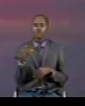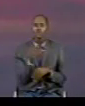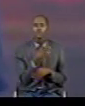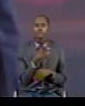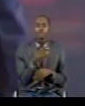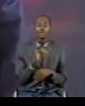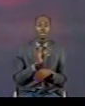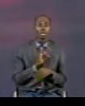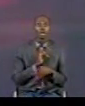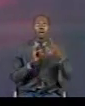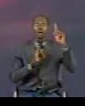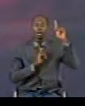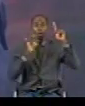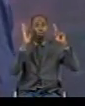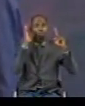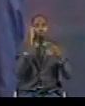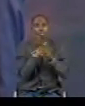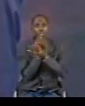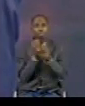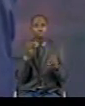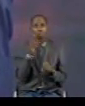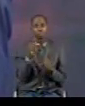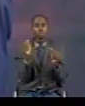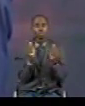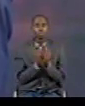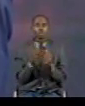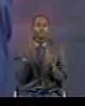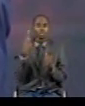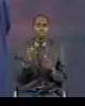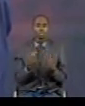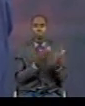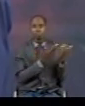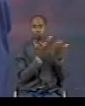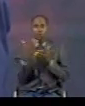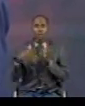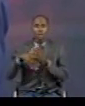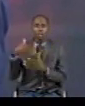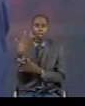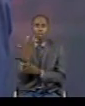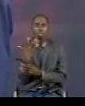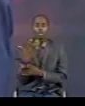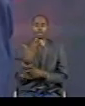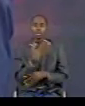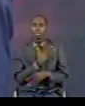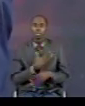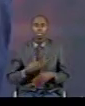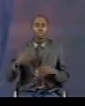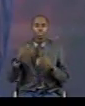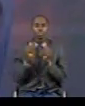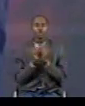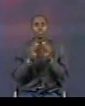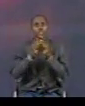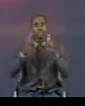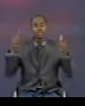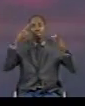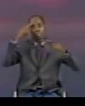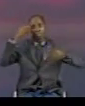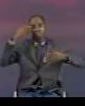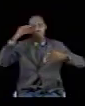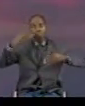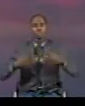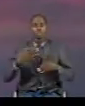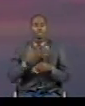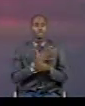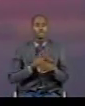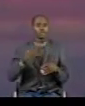redeem you with a stretched out hand and with great judgments. And then he tells us in